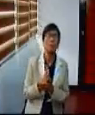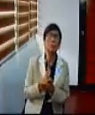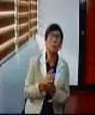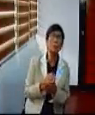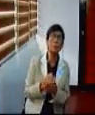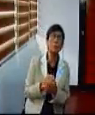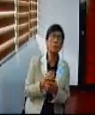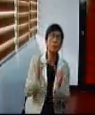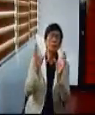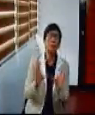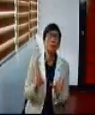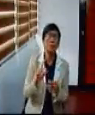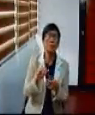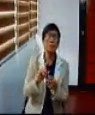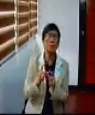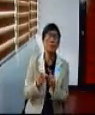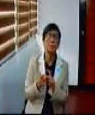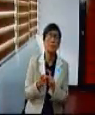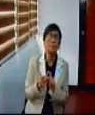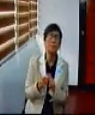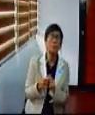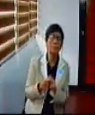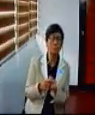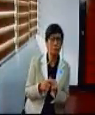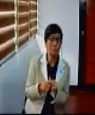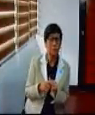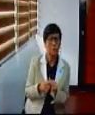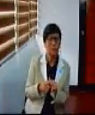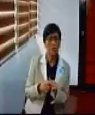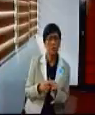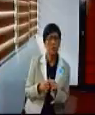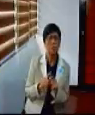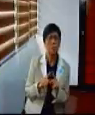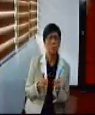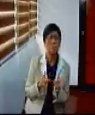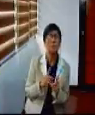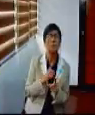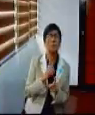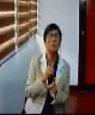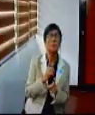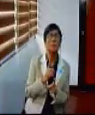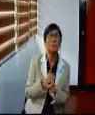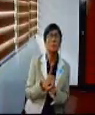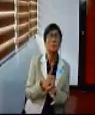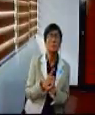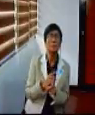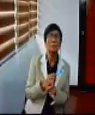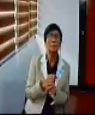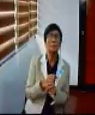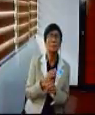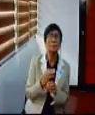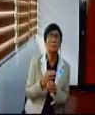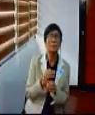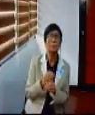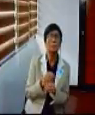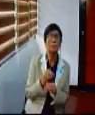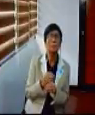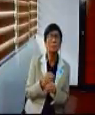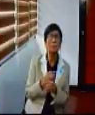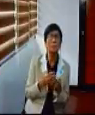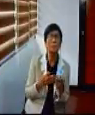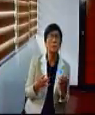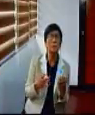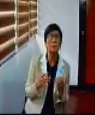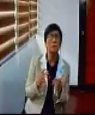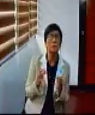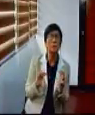Climate change, that causal connection is very difficult. But I'm sure science will be able to make something of it. And if we can,